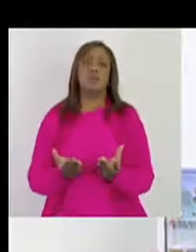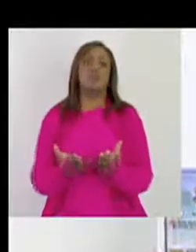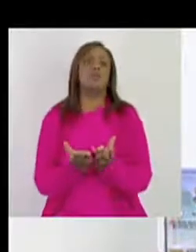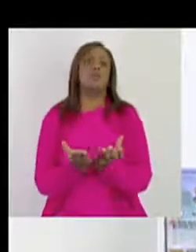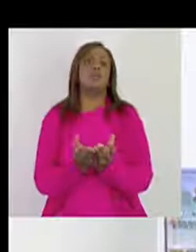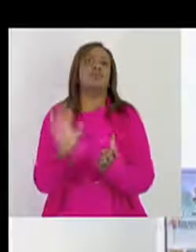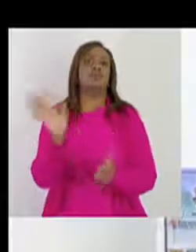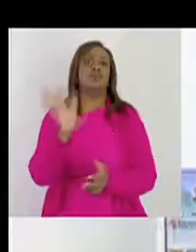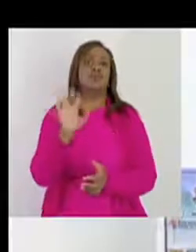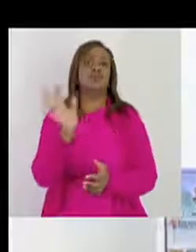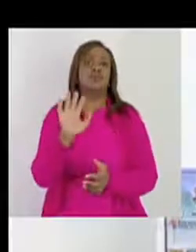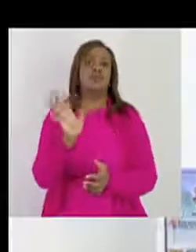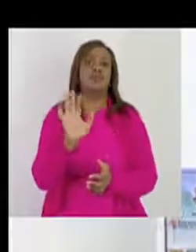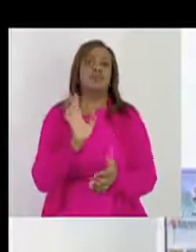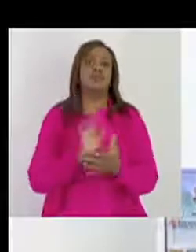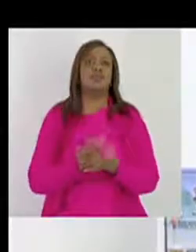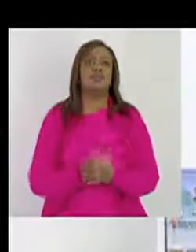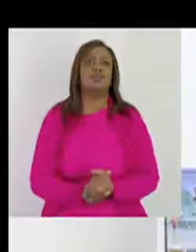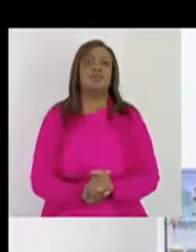Pomwene.